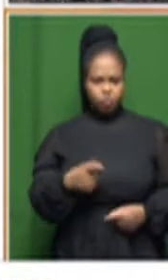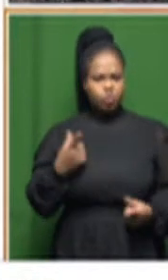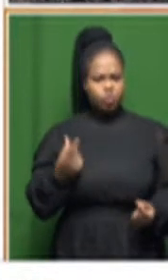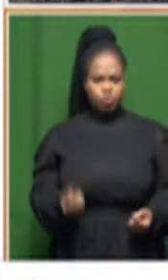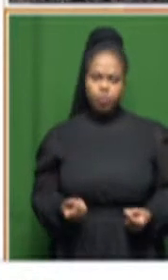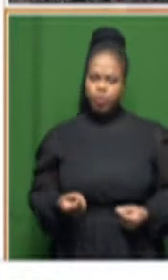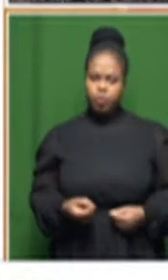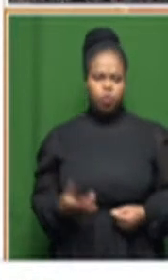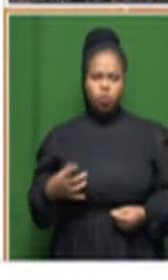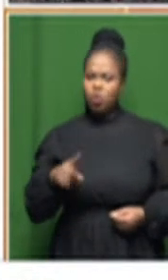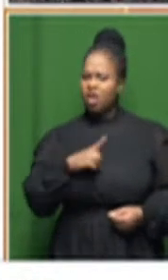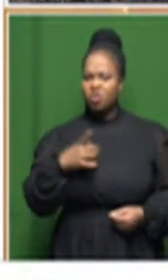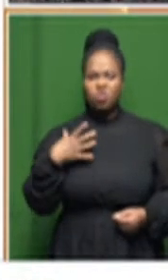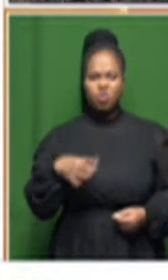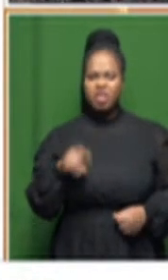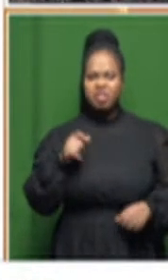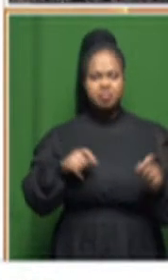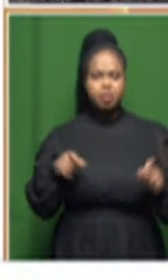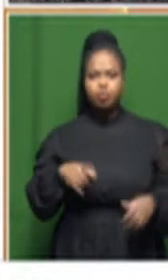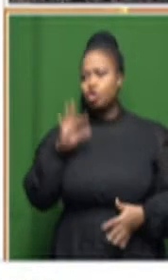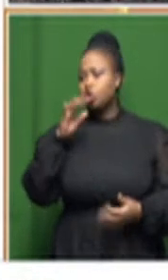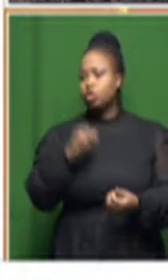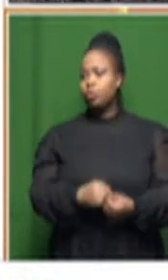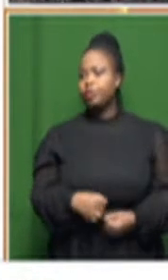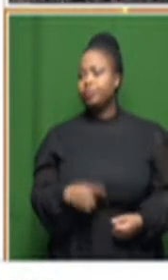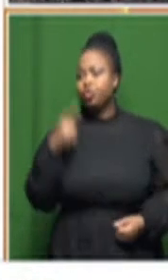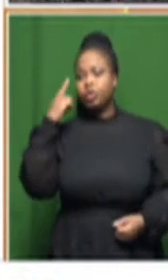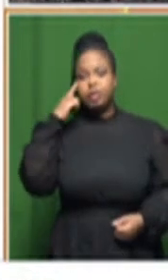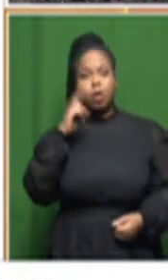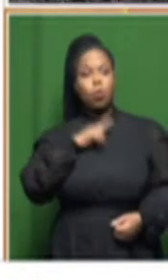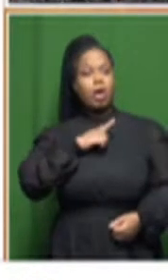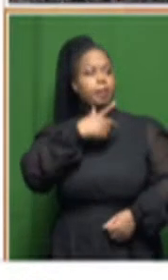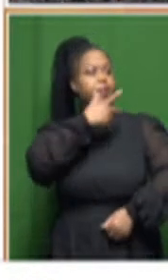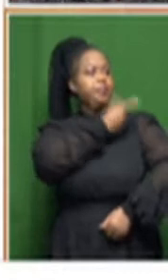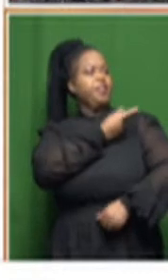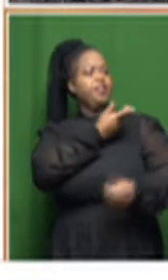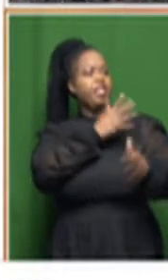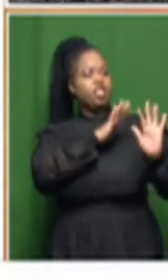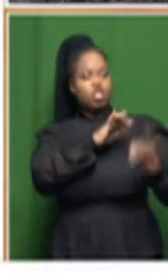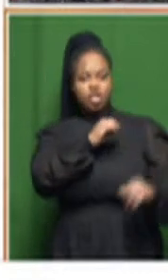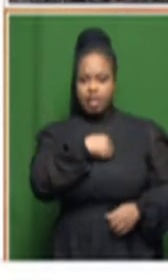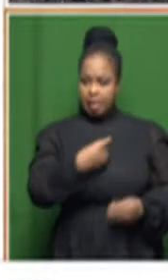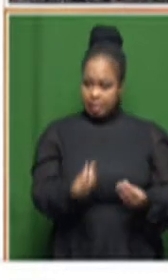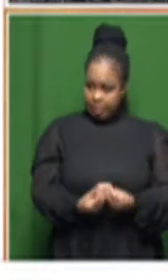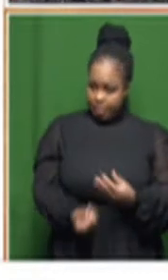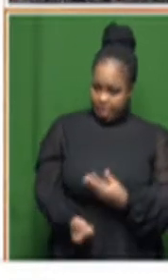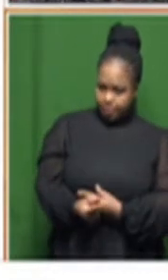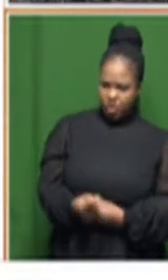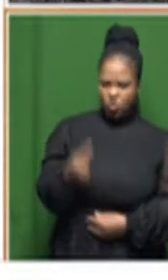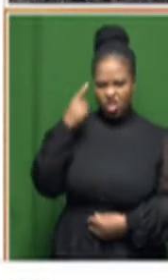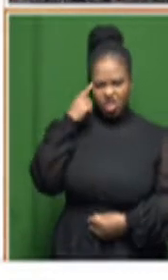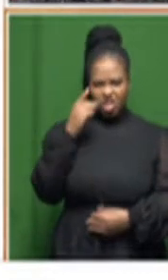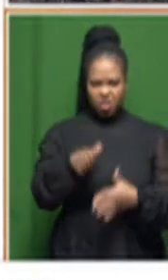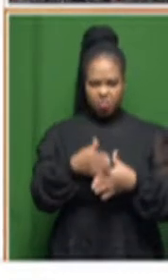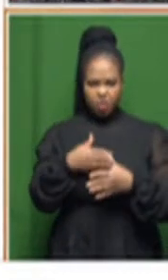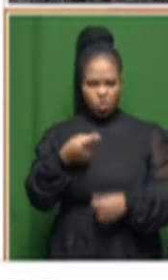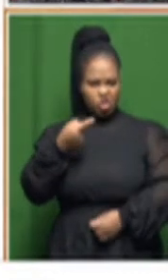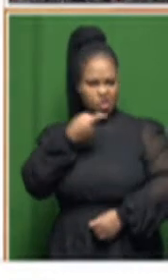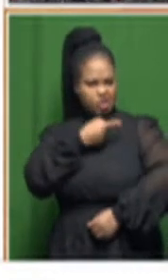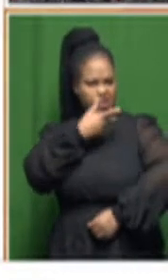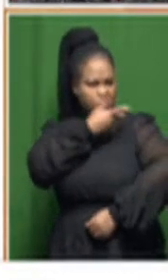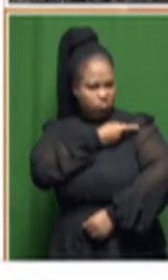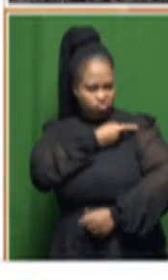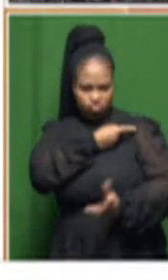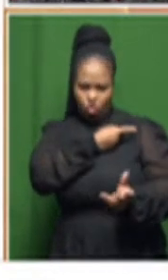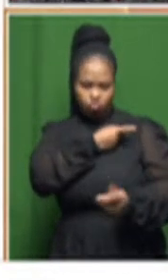people concluding automatically just because an event happened after vaccination, it therefore happened because